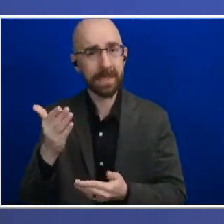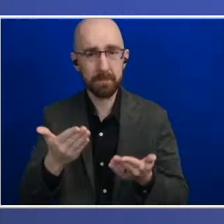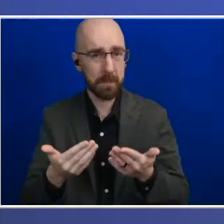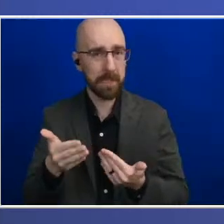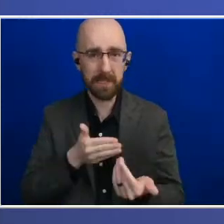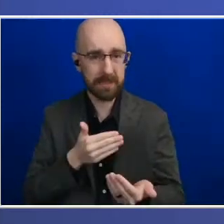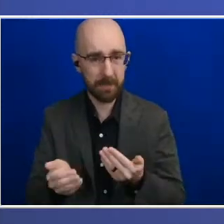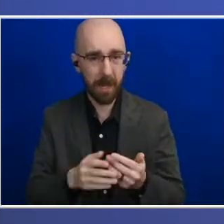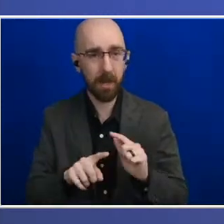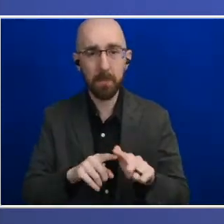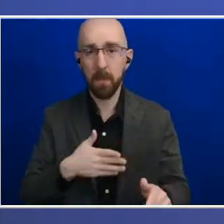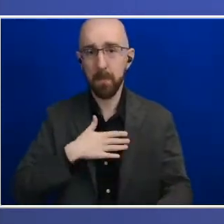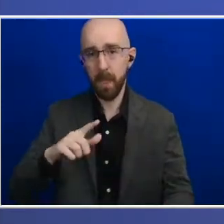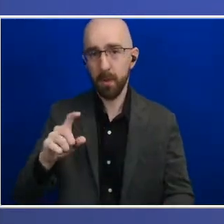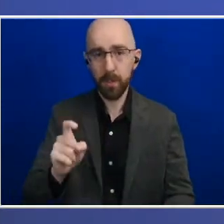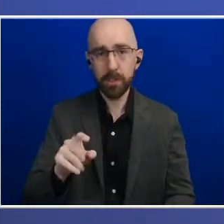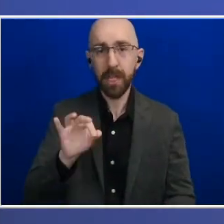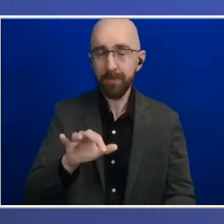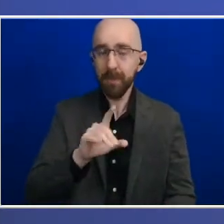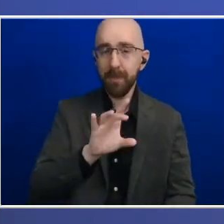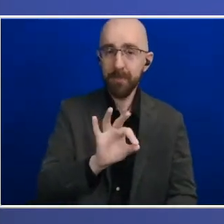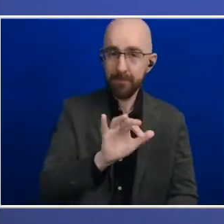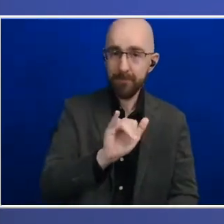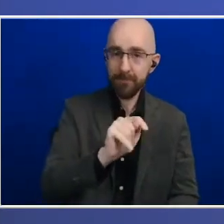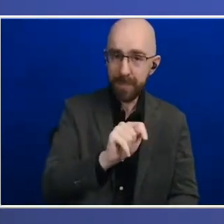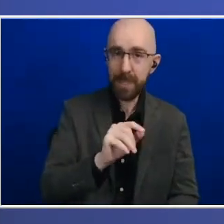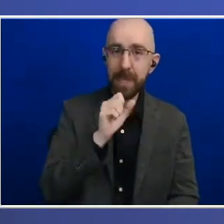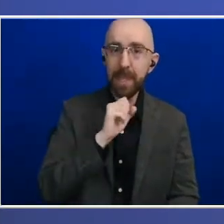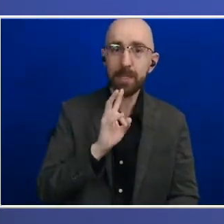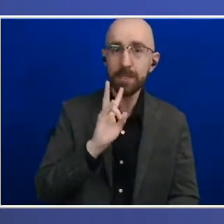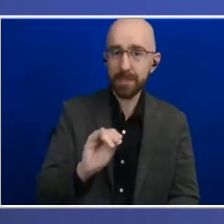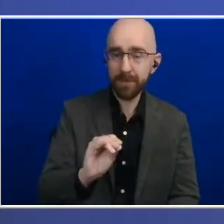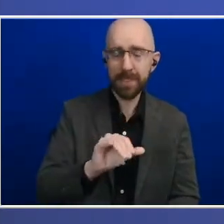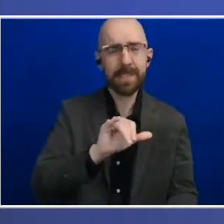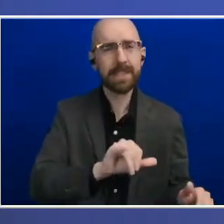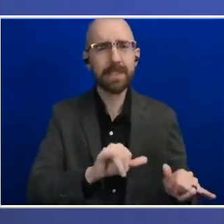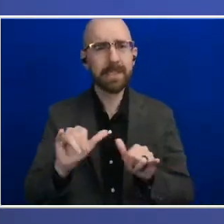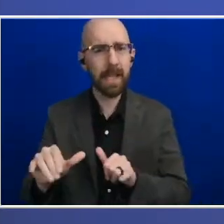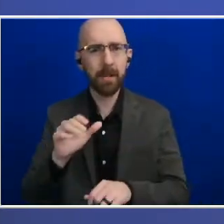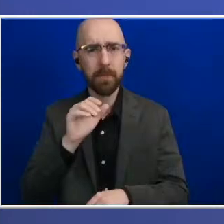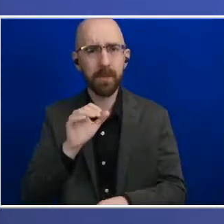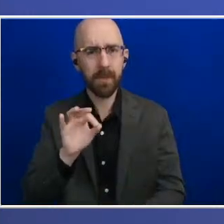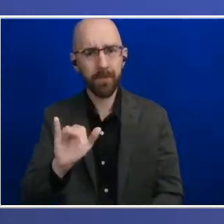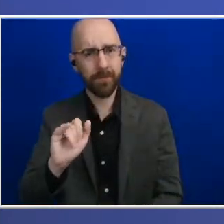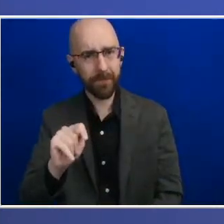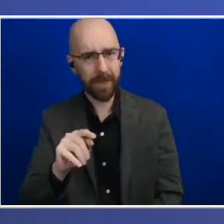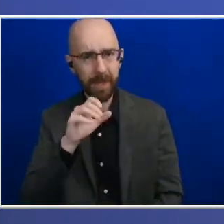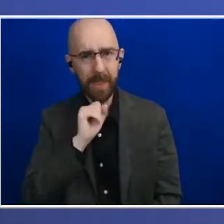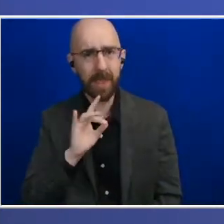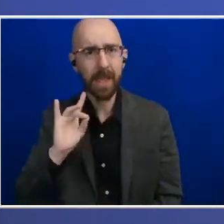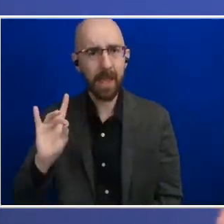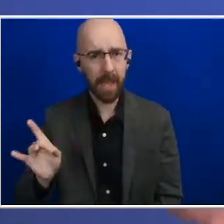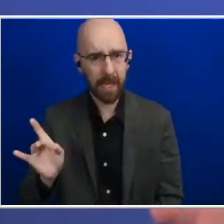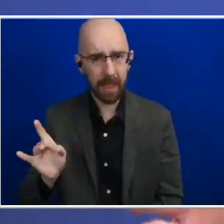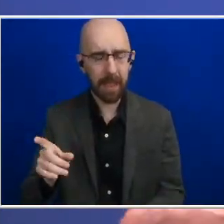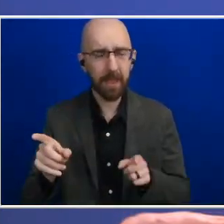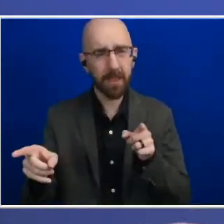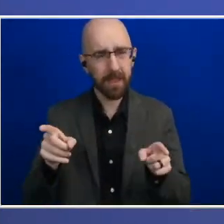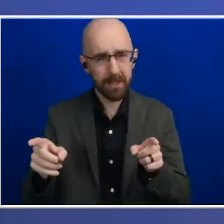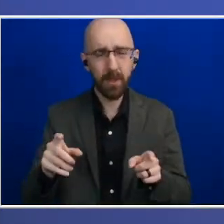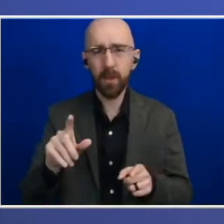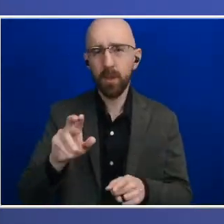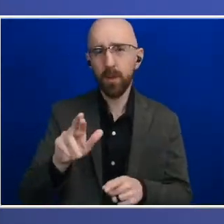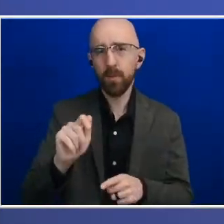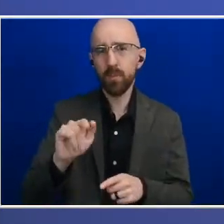is, if you're fit at 70, is that the same thing as being fit at 80? And so the ratio